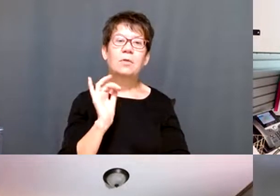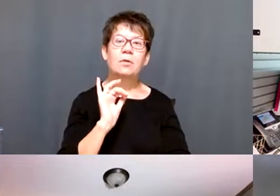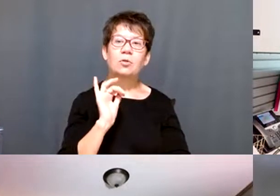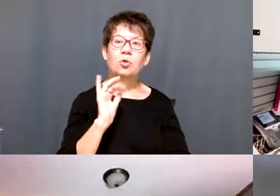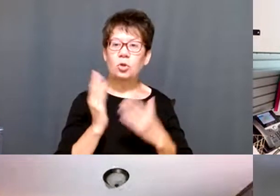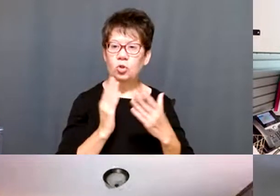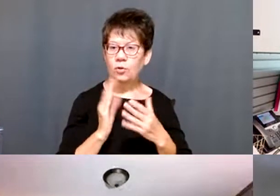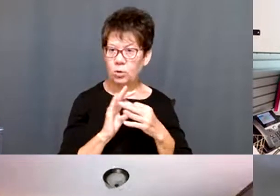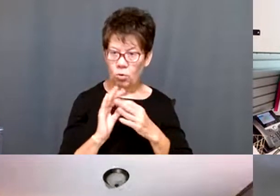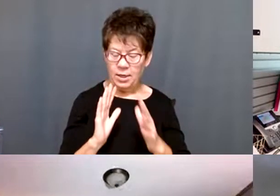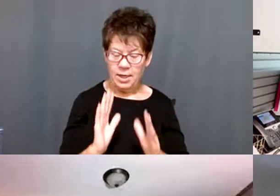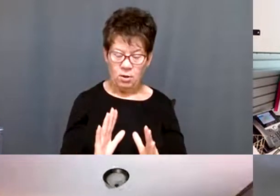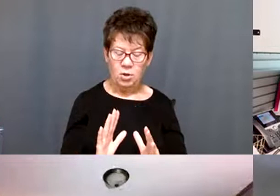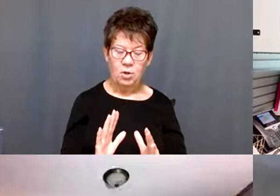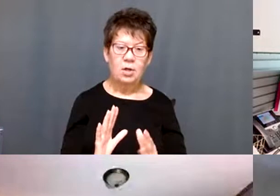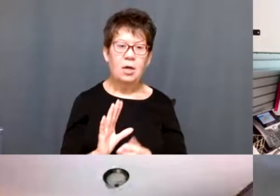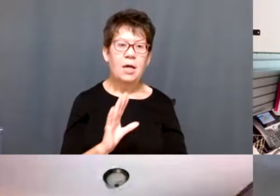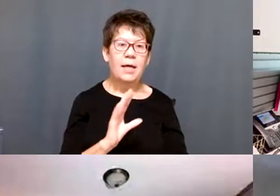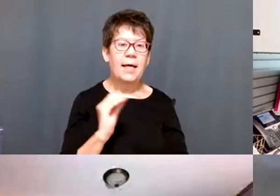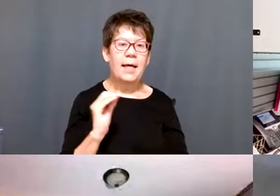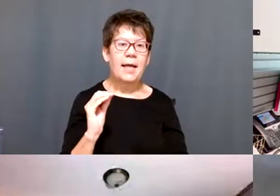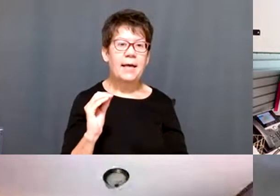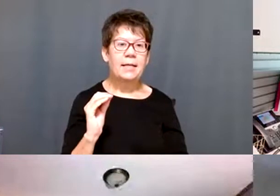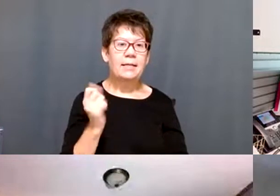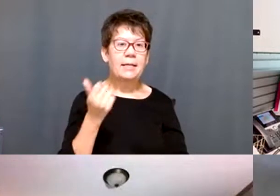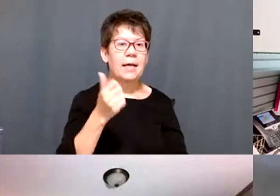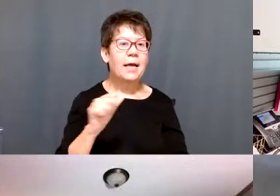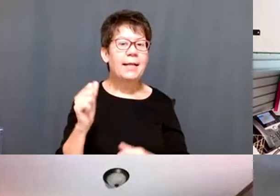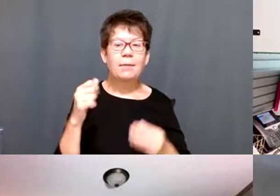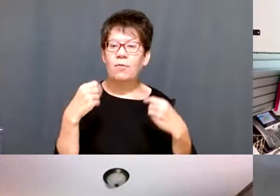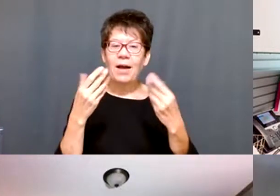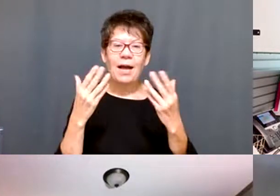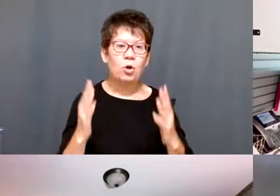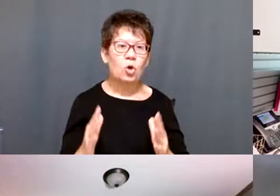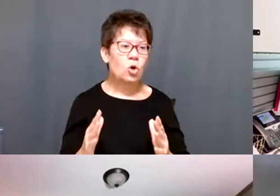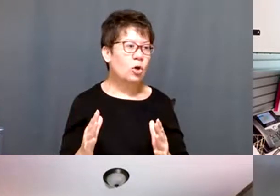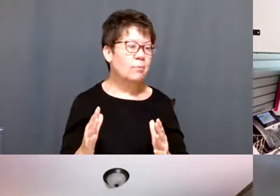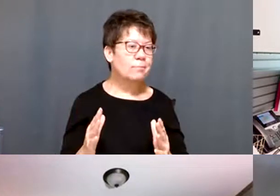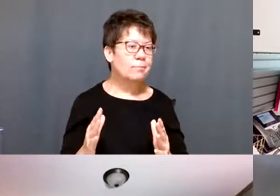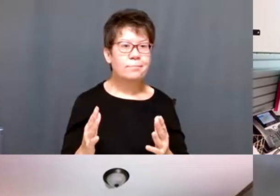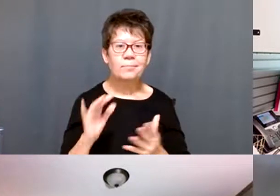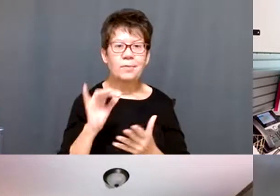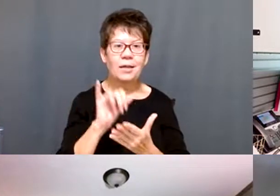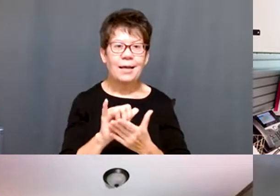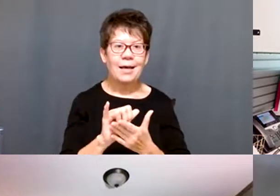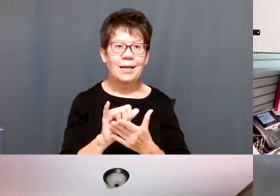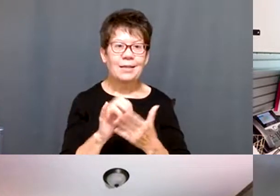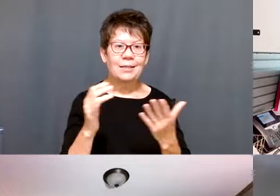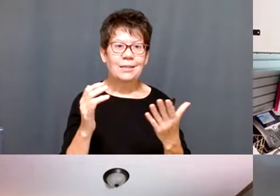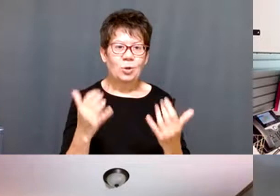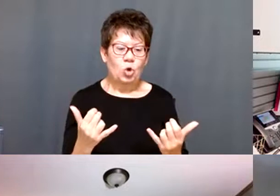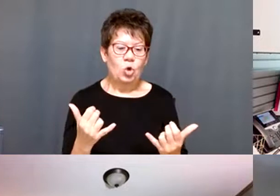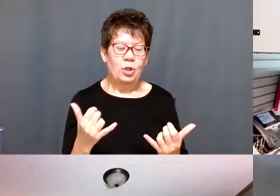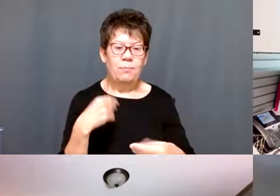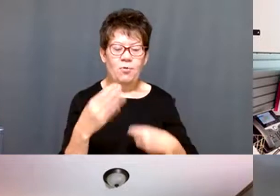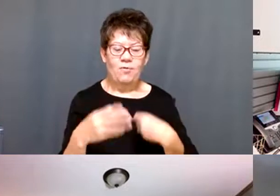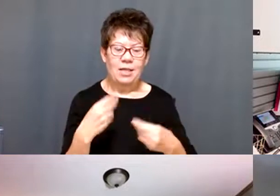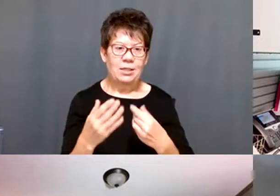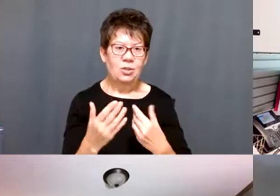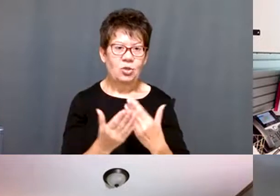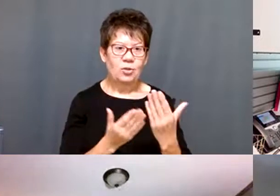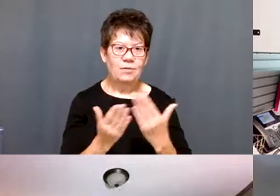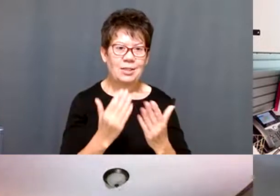service coordinator, and then any provider that is currently providing services for that child